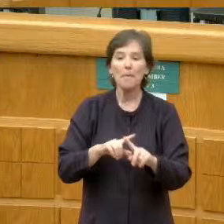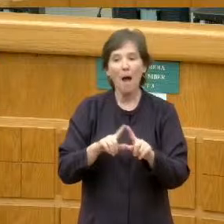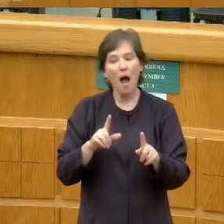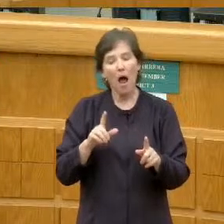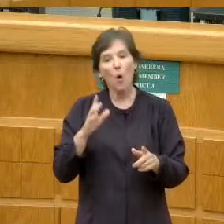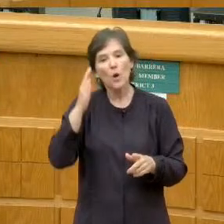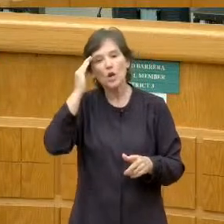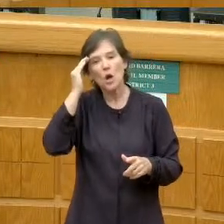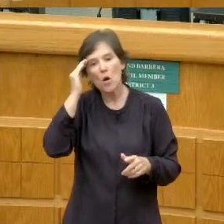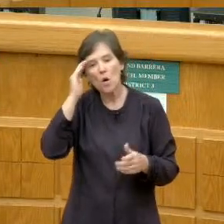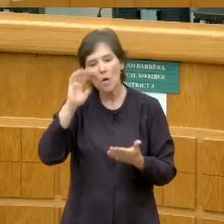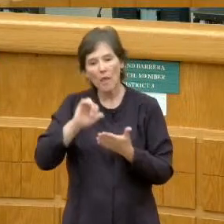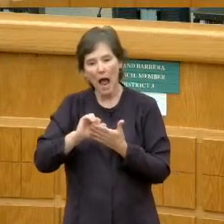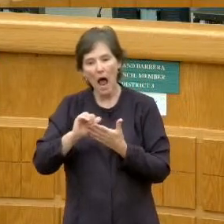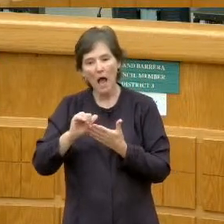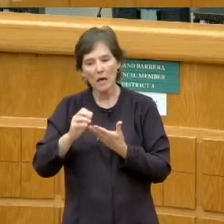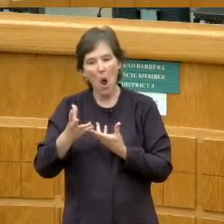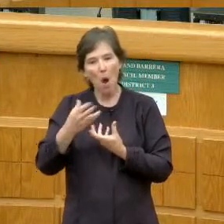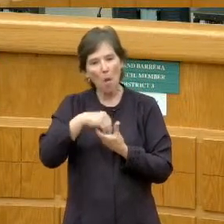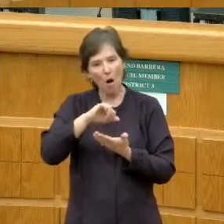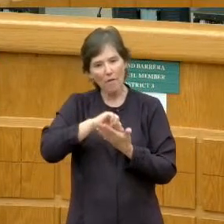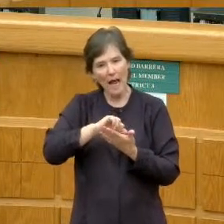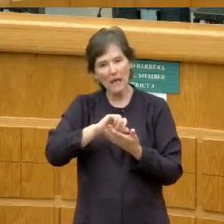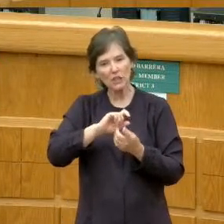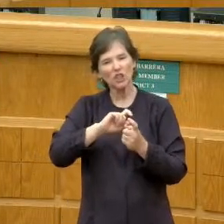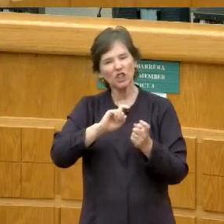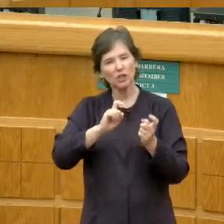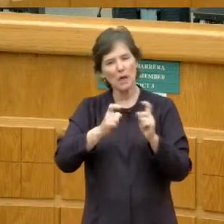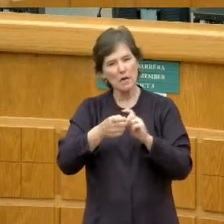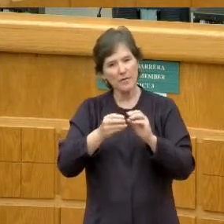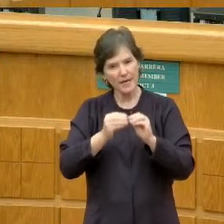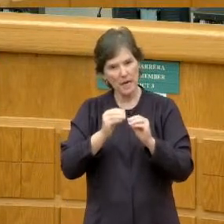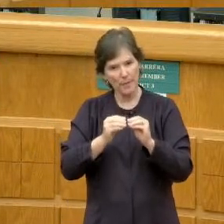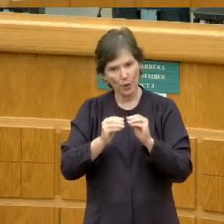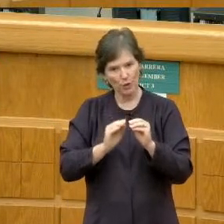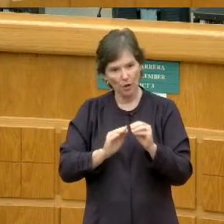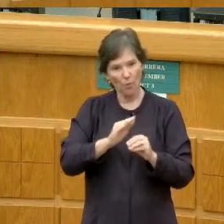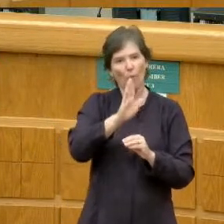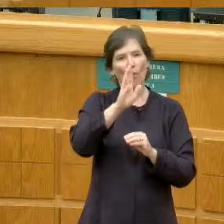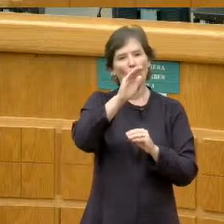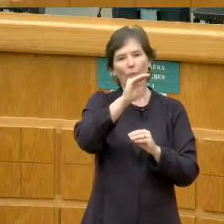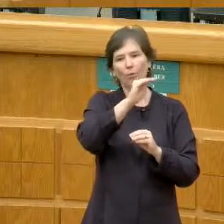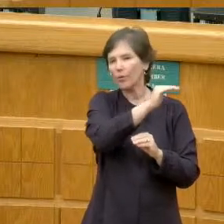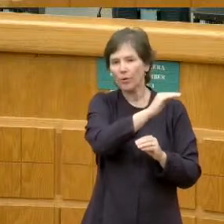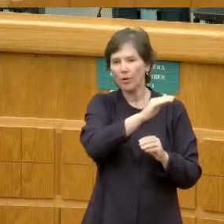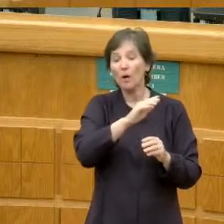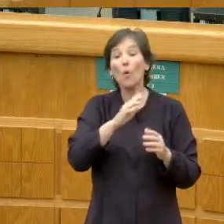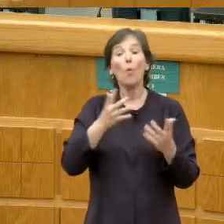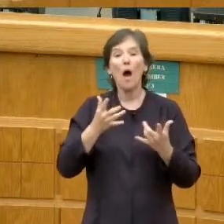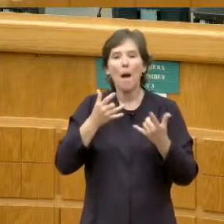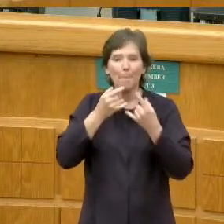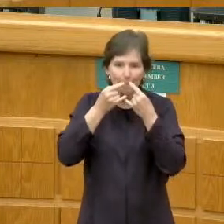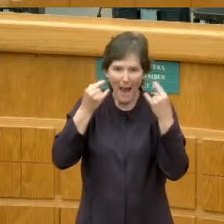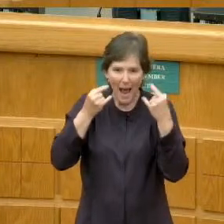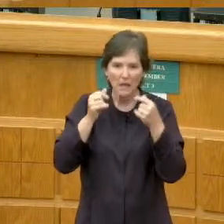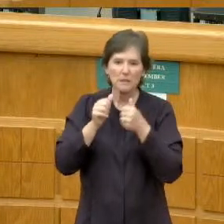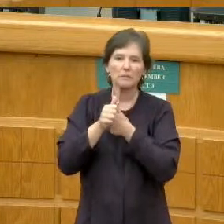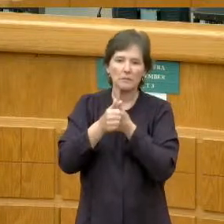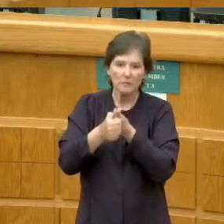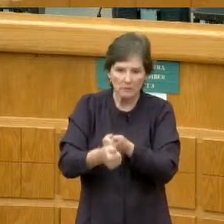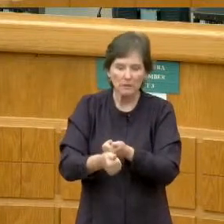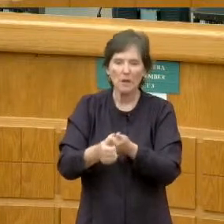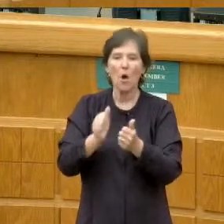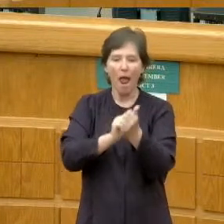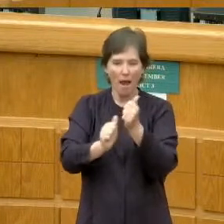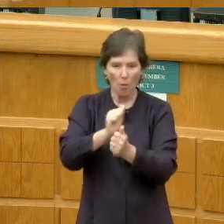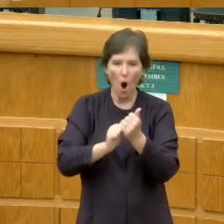definitely masks, definitely the beach order, and definitely the measures we have taken as a community to make certain that none